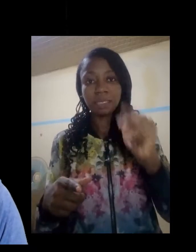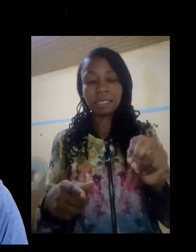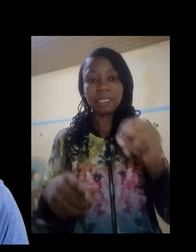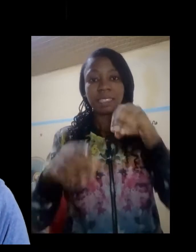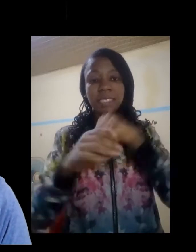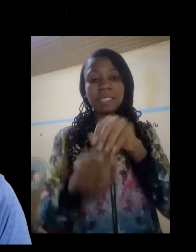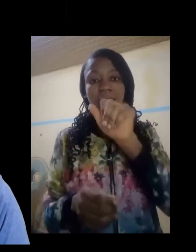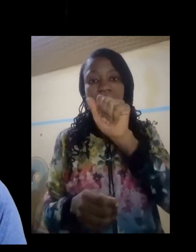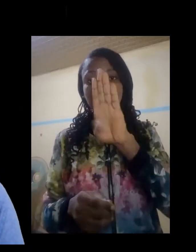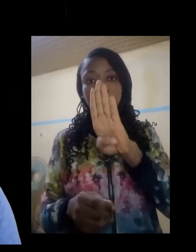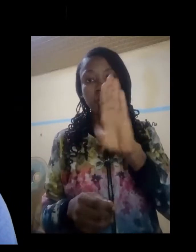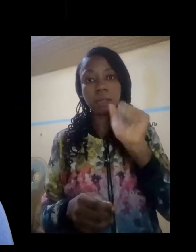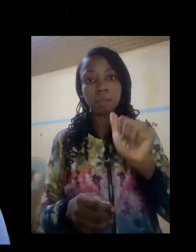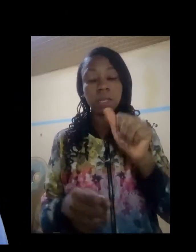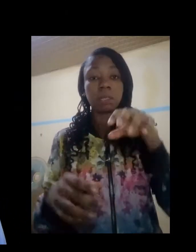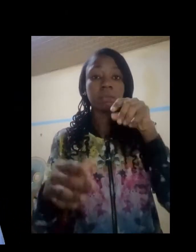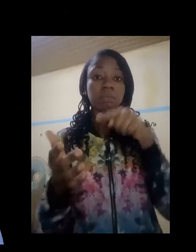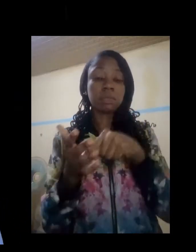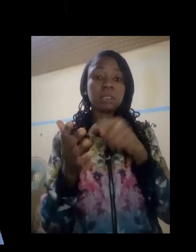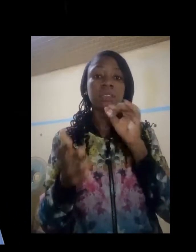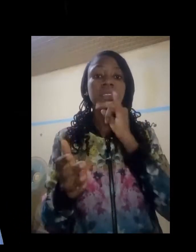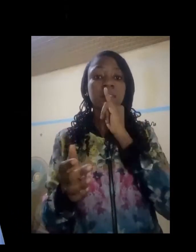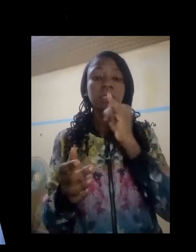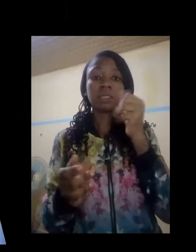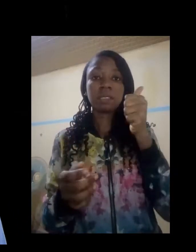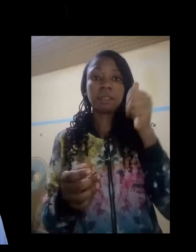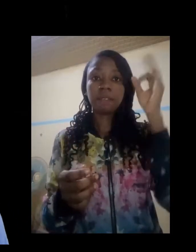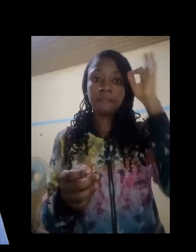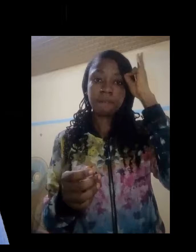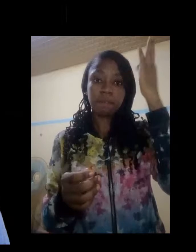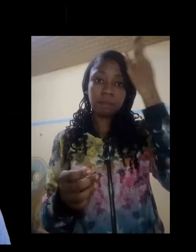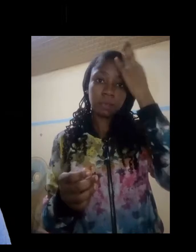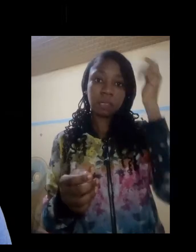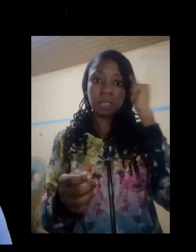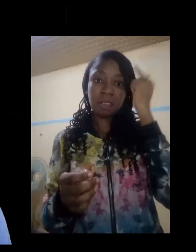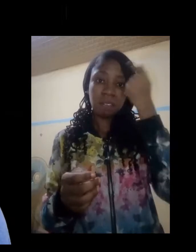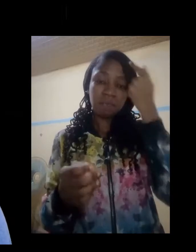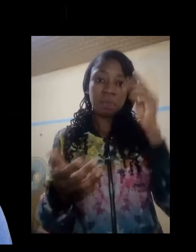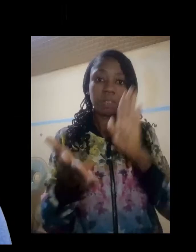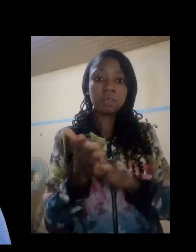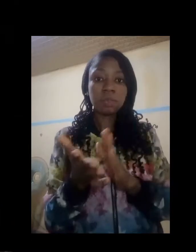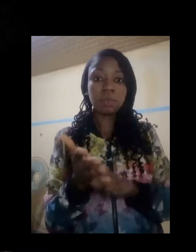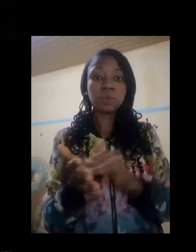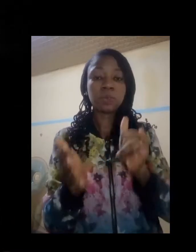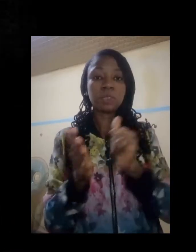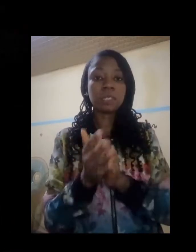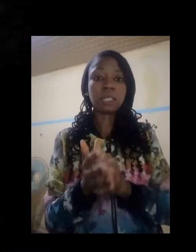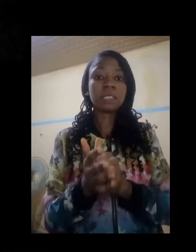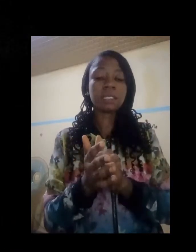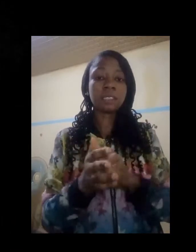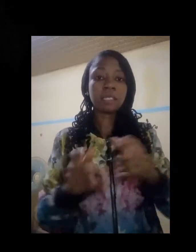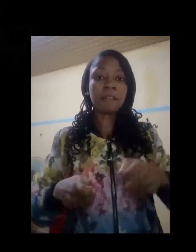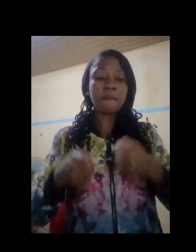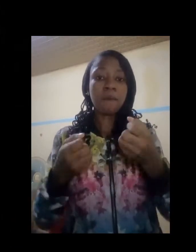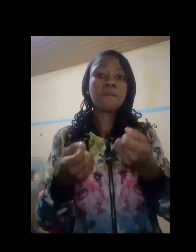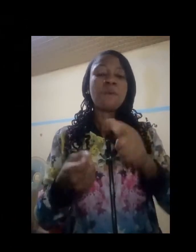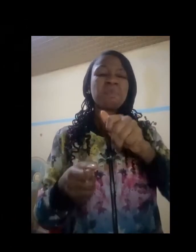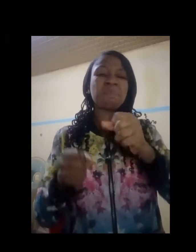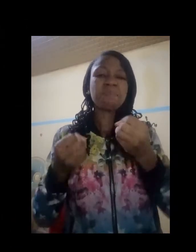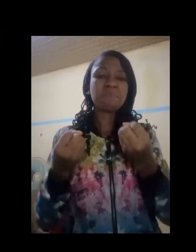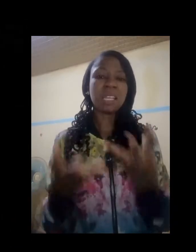in Aba. NINLAN is a federal government institute that is offering assorted types